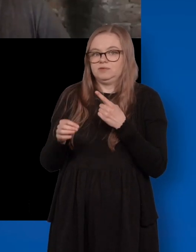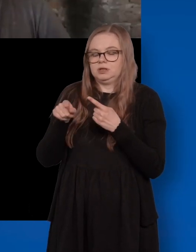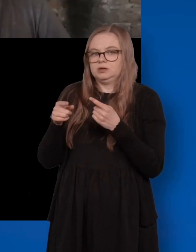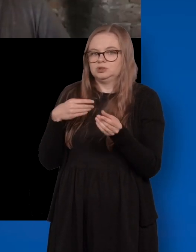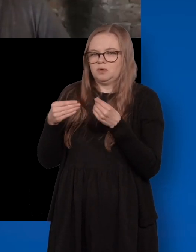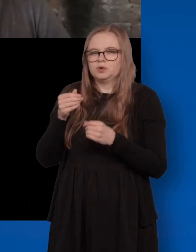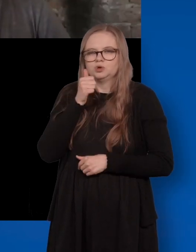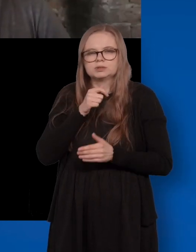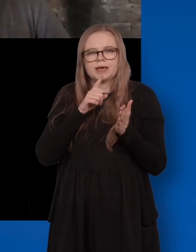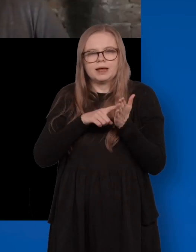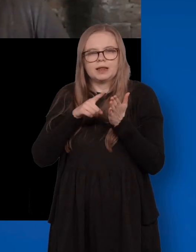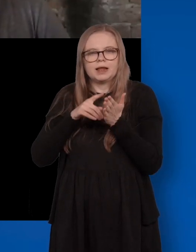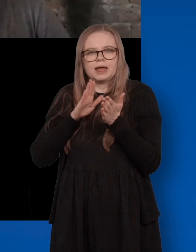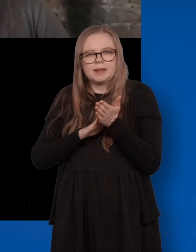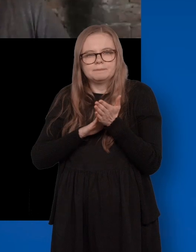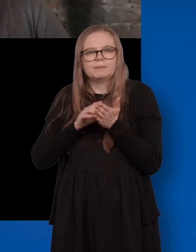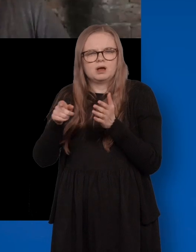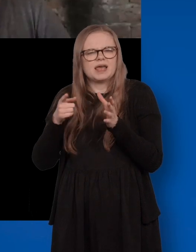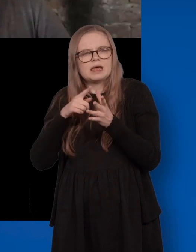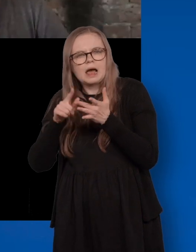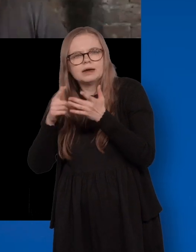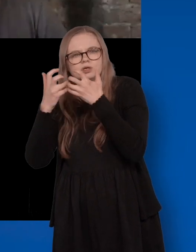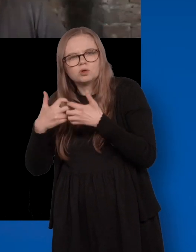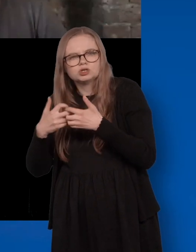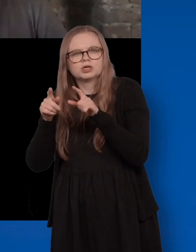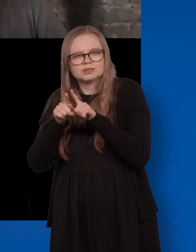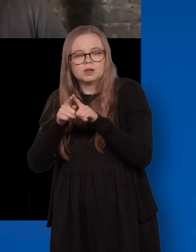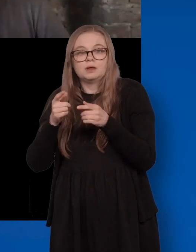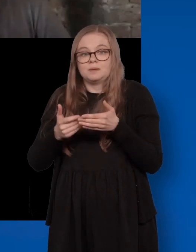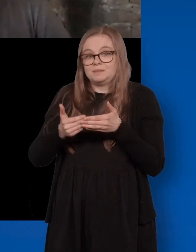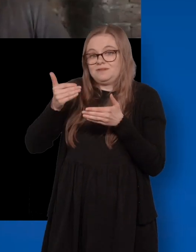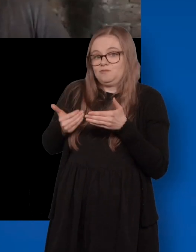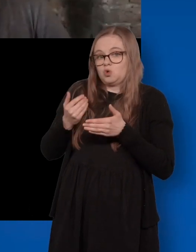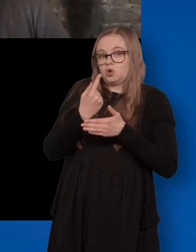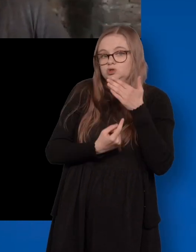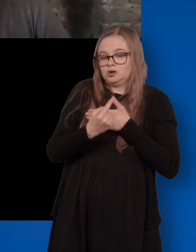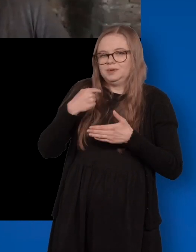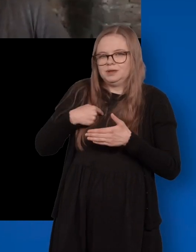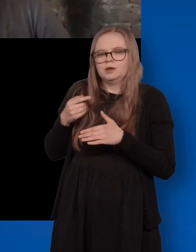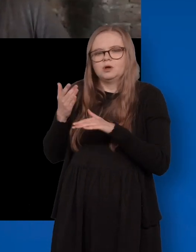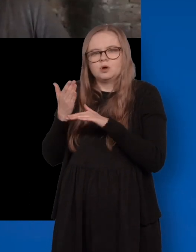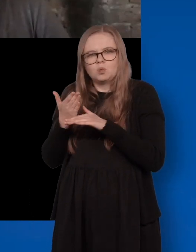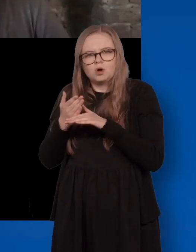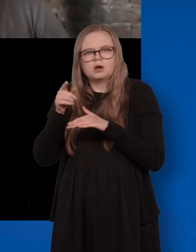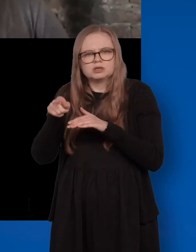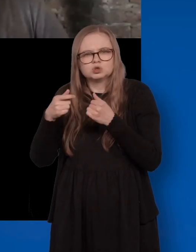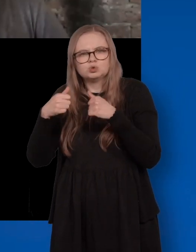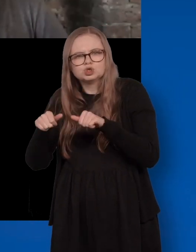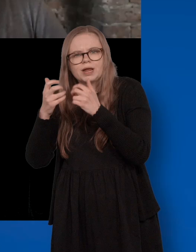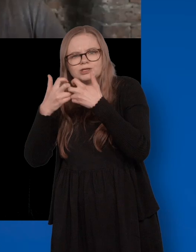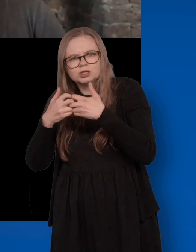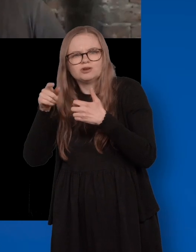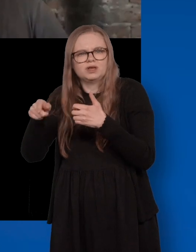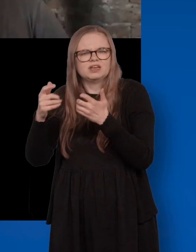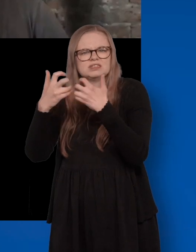of LLMs and some of the latest AI technologies. Prior to Autonomy, I was working in machine learning solutions engineering in the tech sector